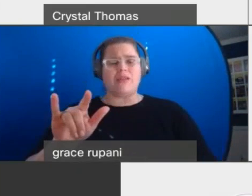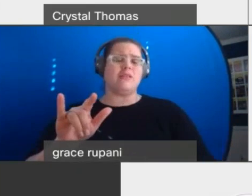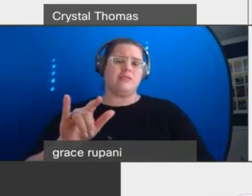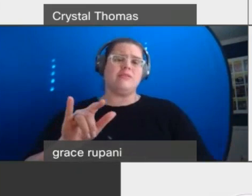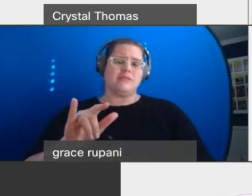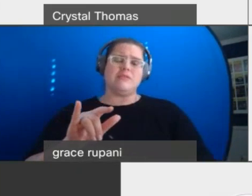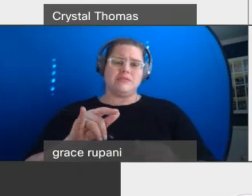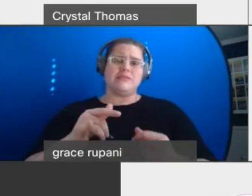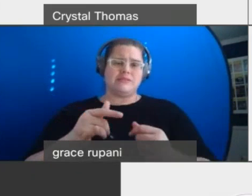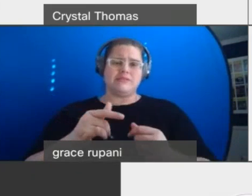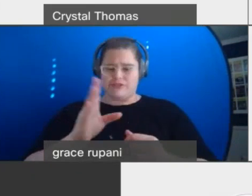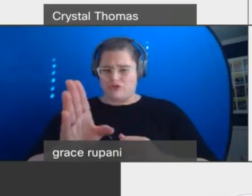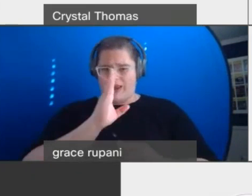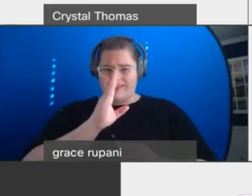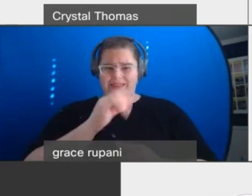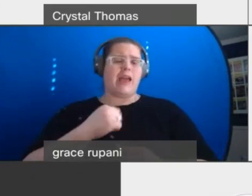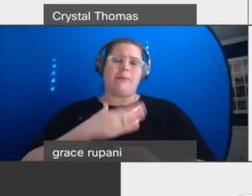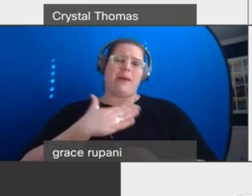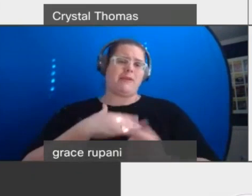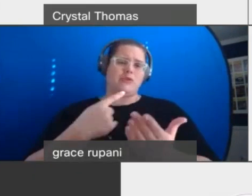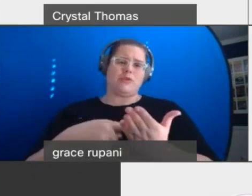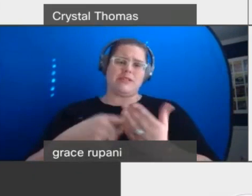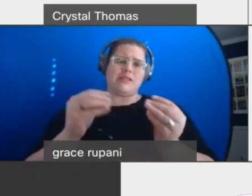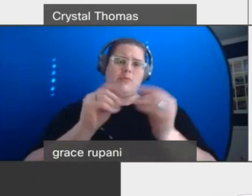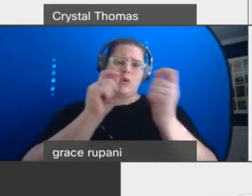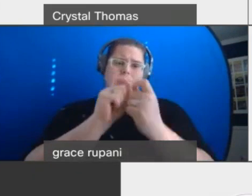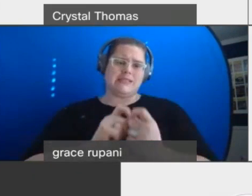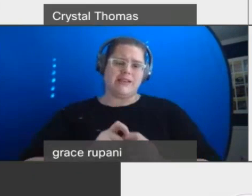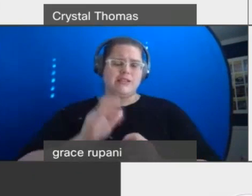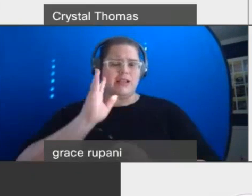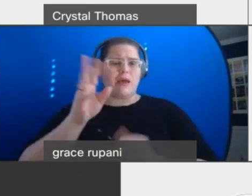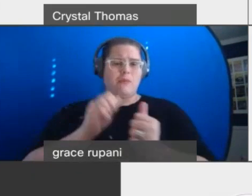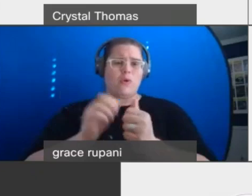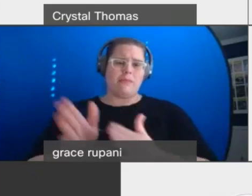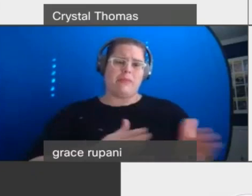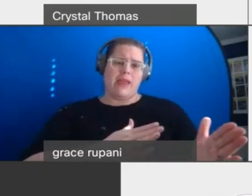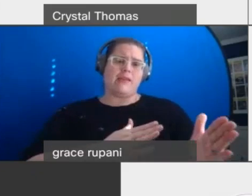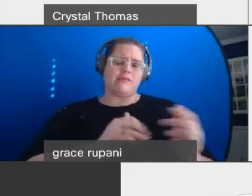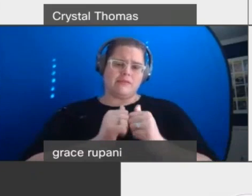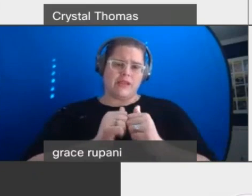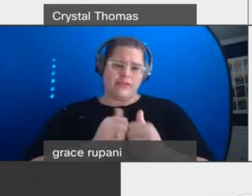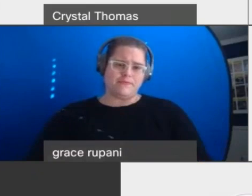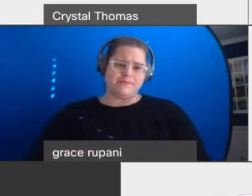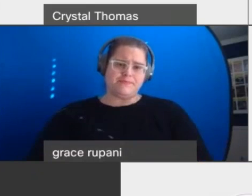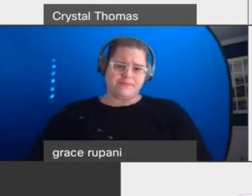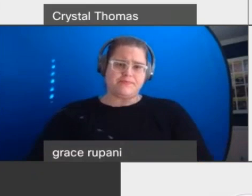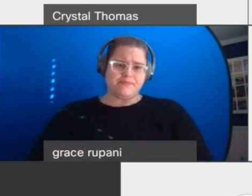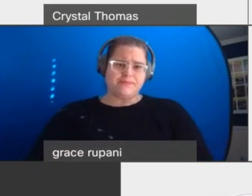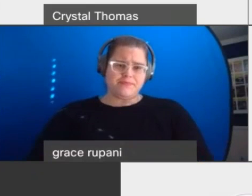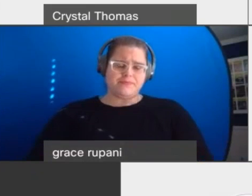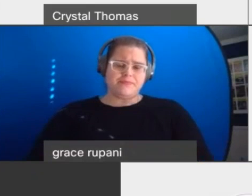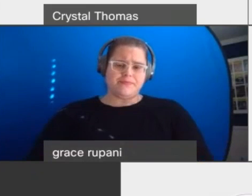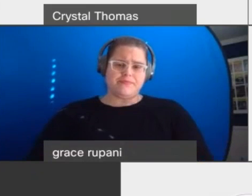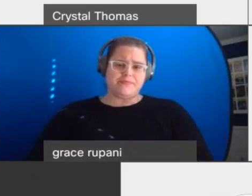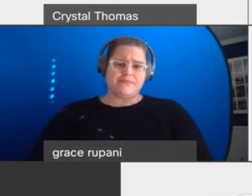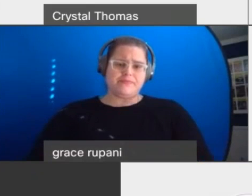be happy to discuss some more details and then come up with a solid recommendation for that question. Because